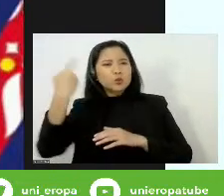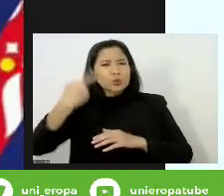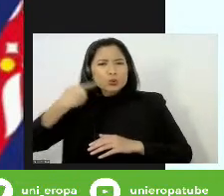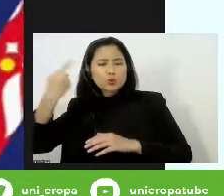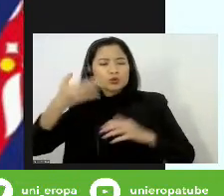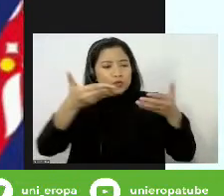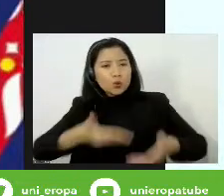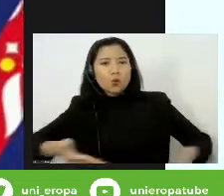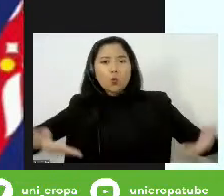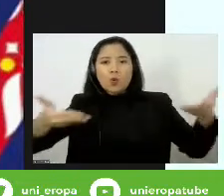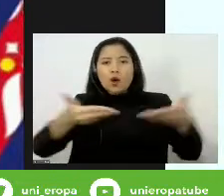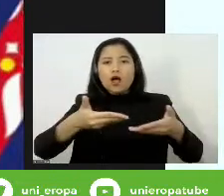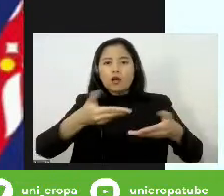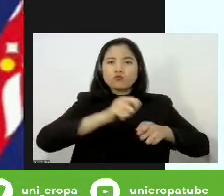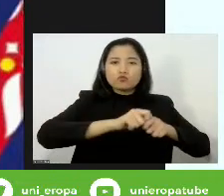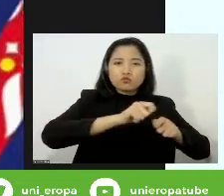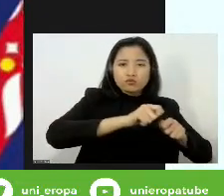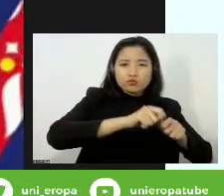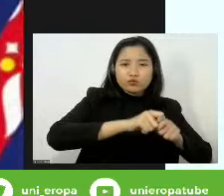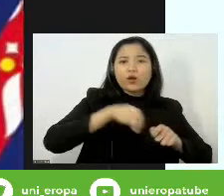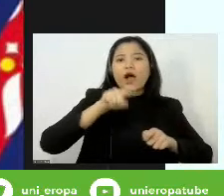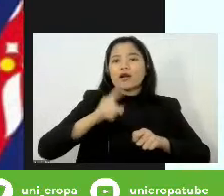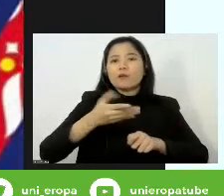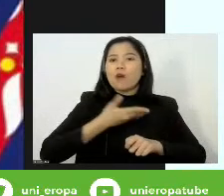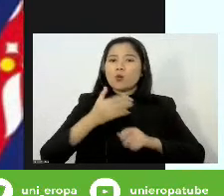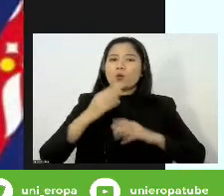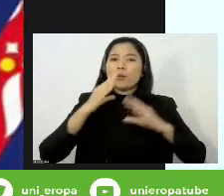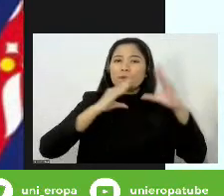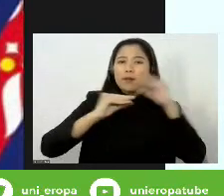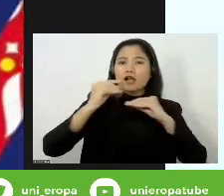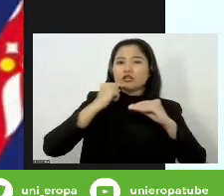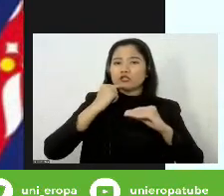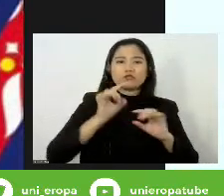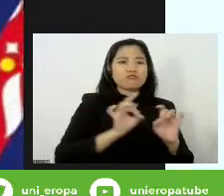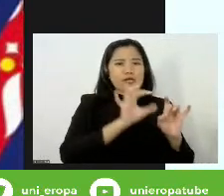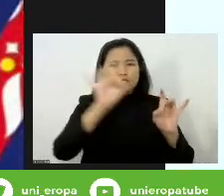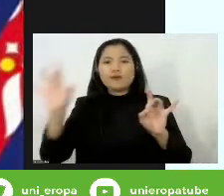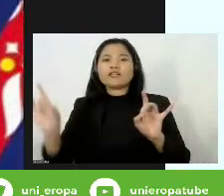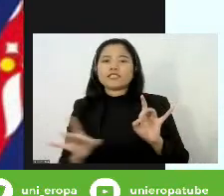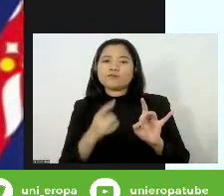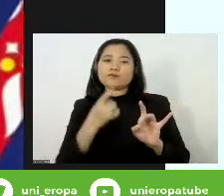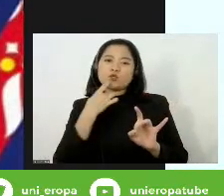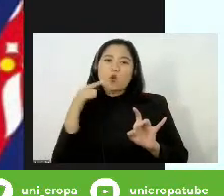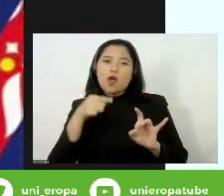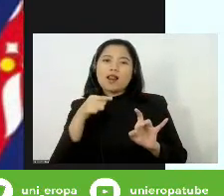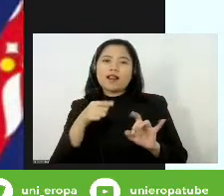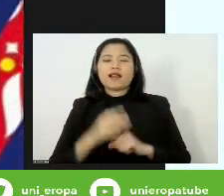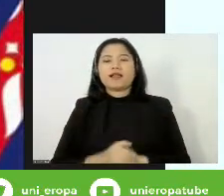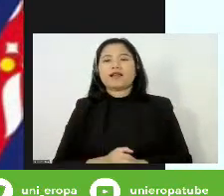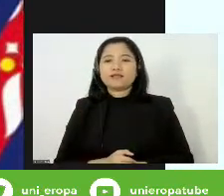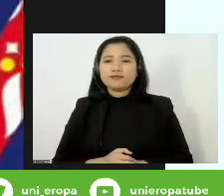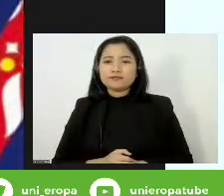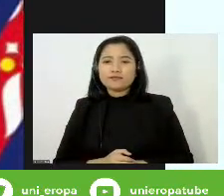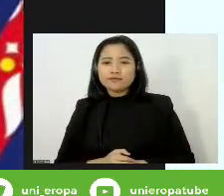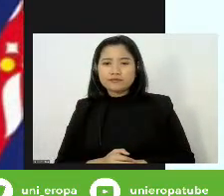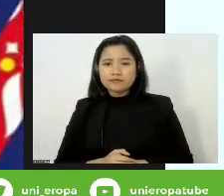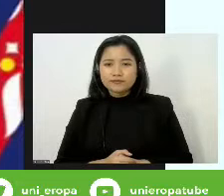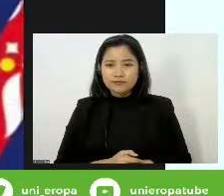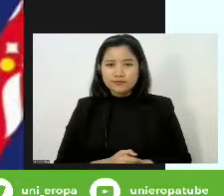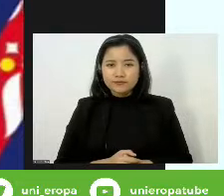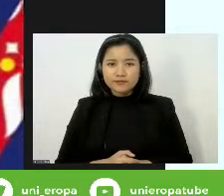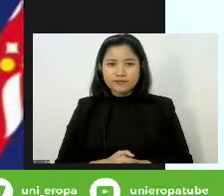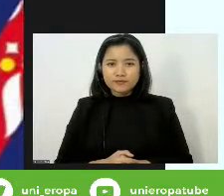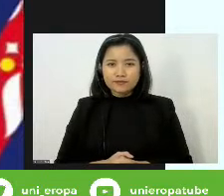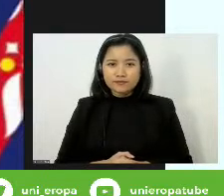the day I shoot the moments on the moment that is a global Movement